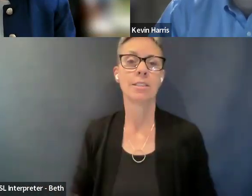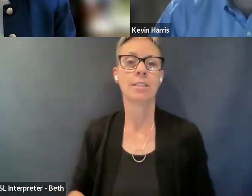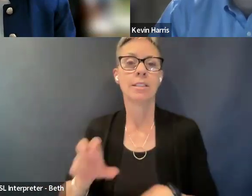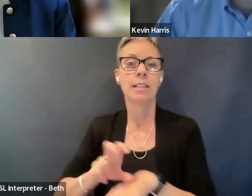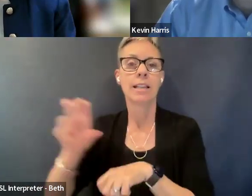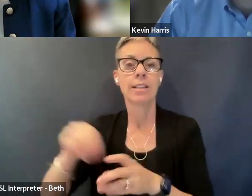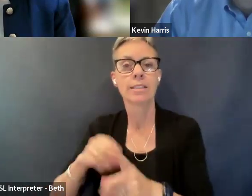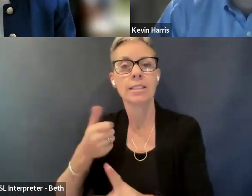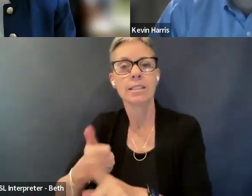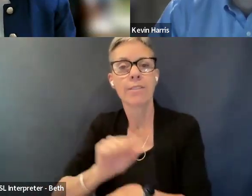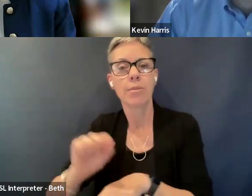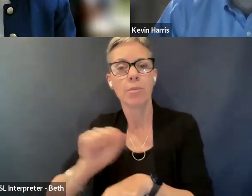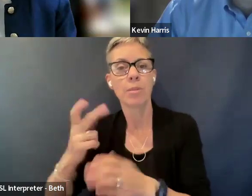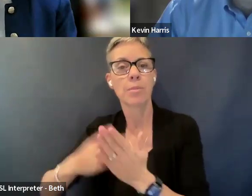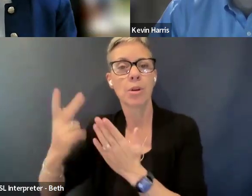self-employment program